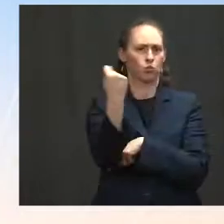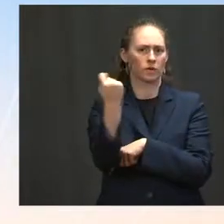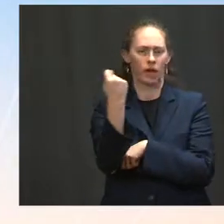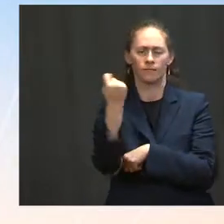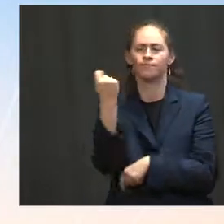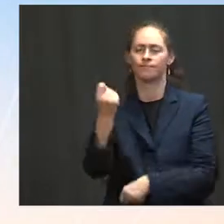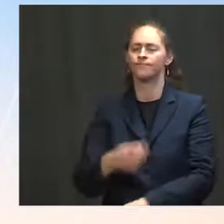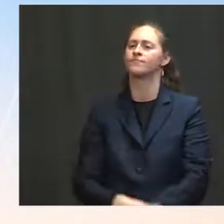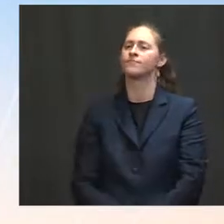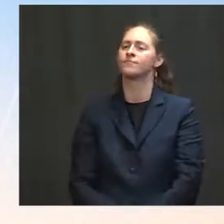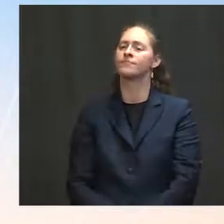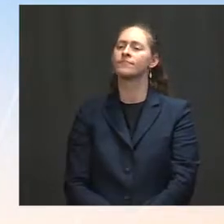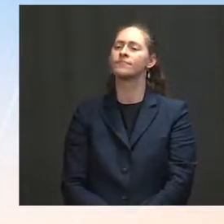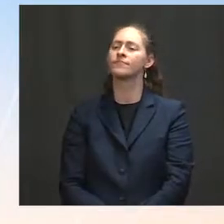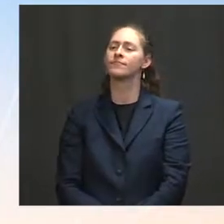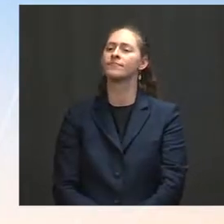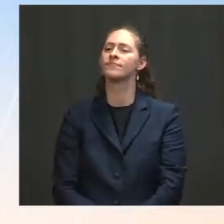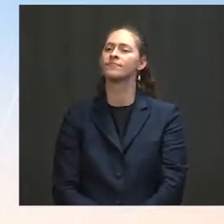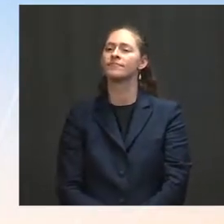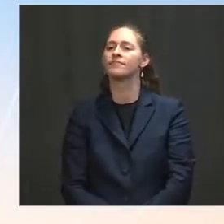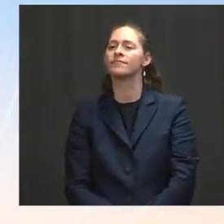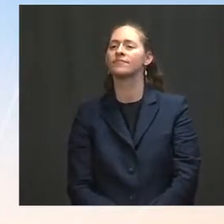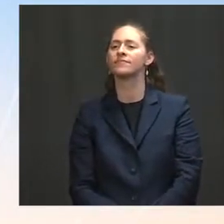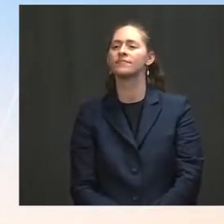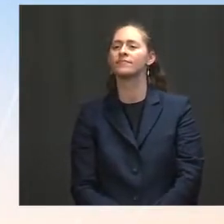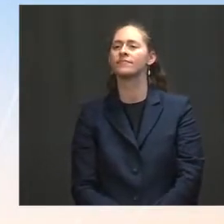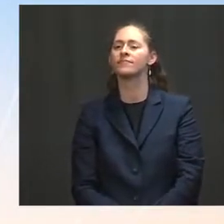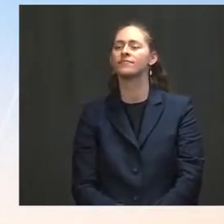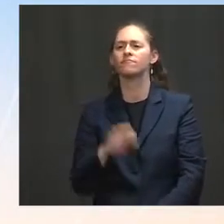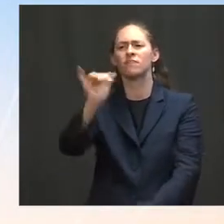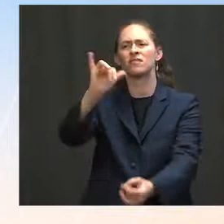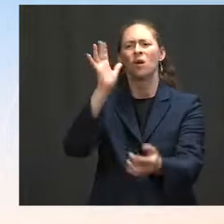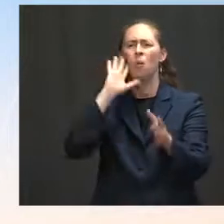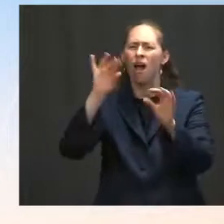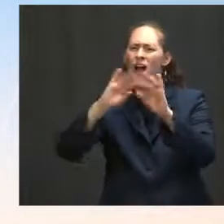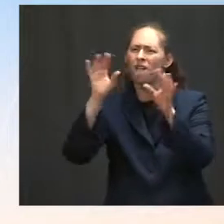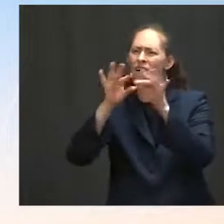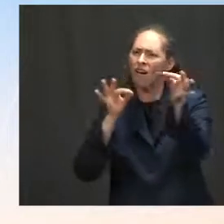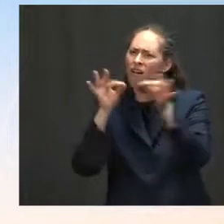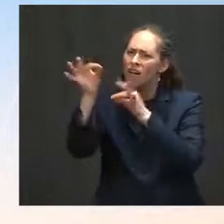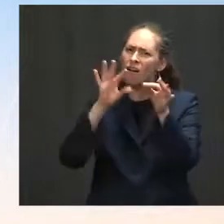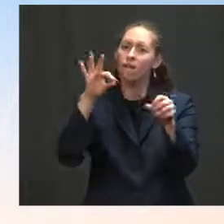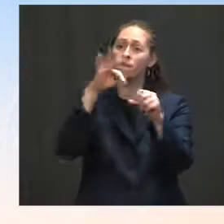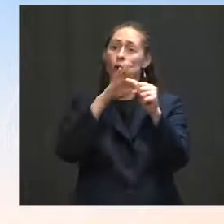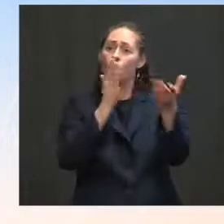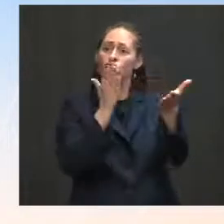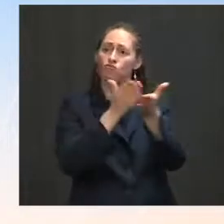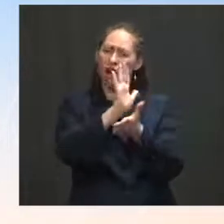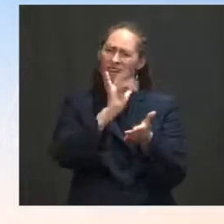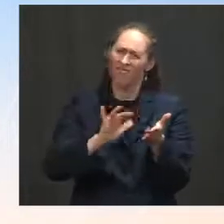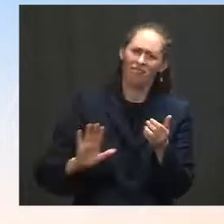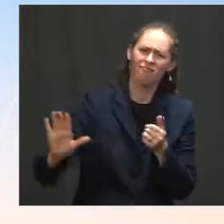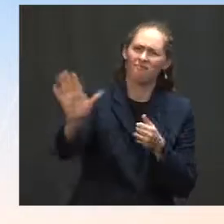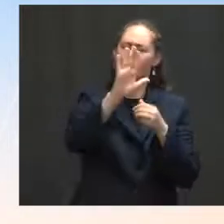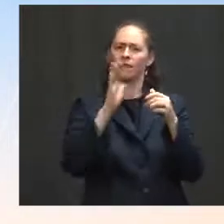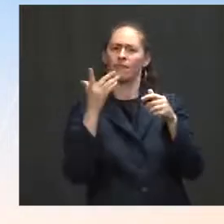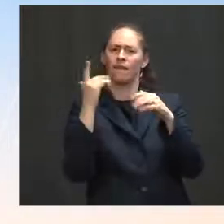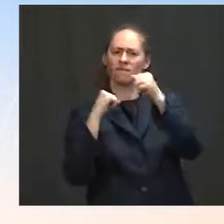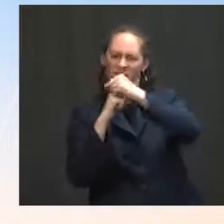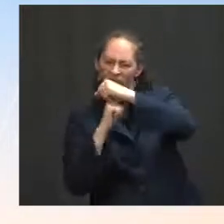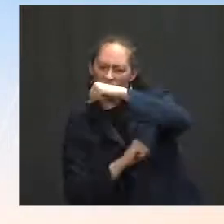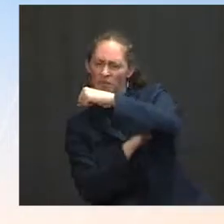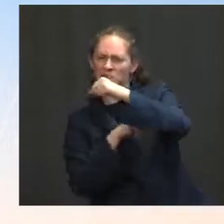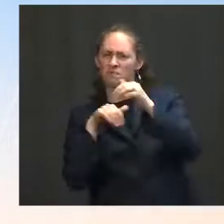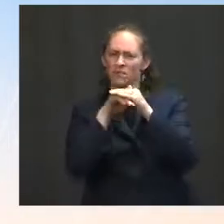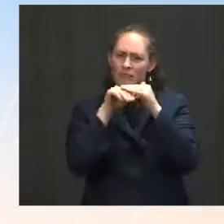people on why the right to vote is fundamental to who we are as a nation. On Thursday, the President will deliver remarks to mark the day